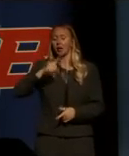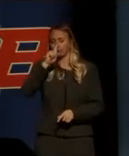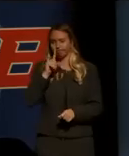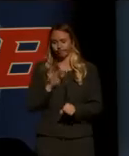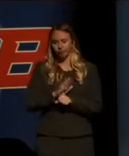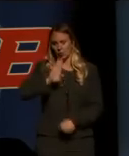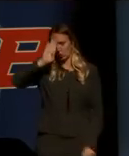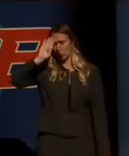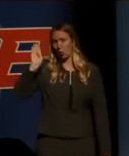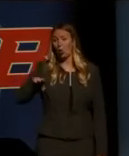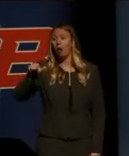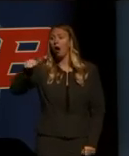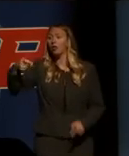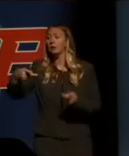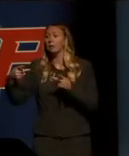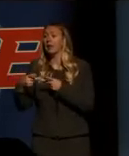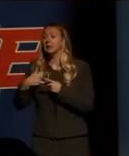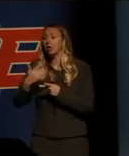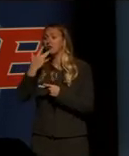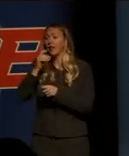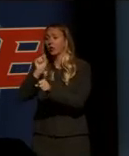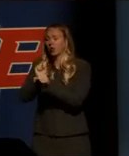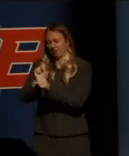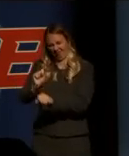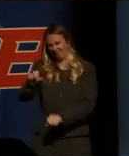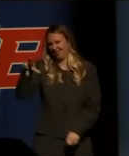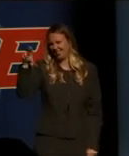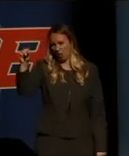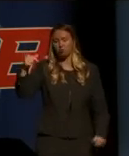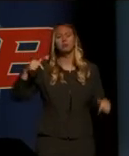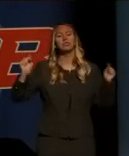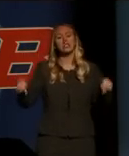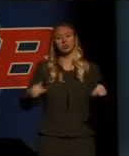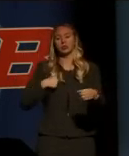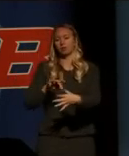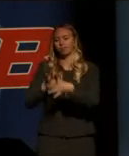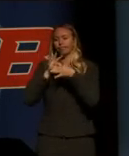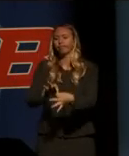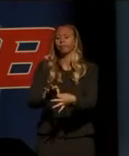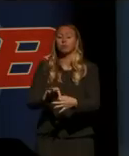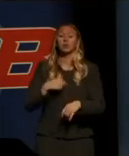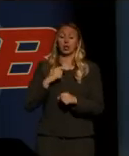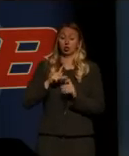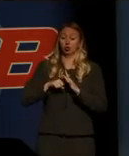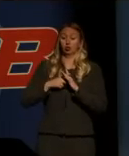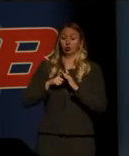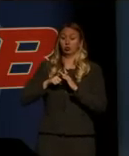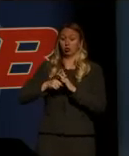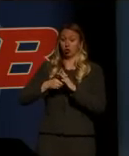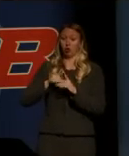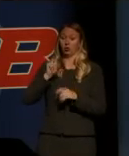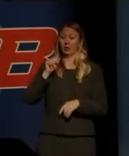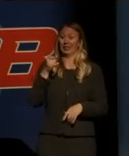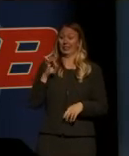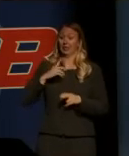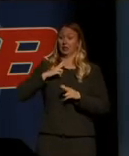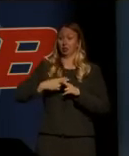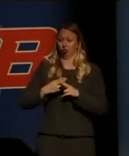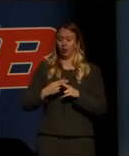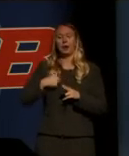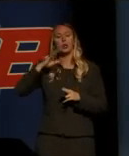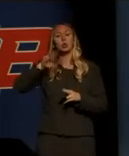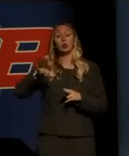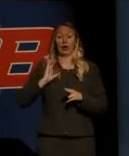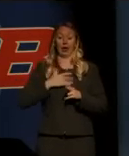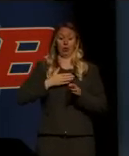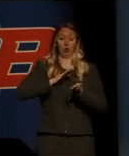be. When I started as interim in 2018, I knew it was not the time for our college to stand still. And we've